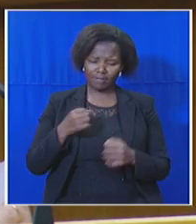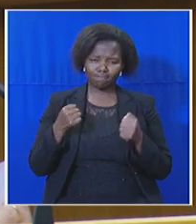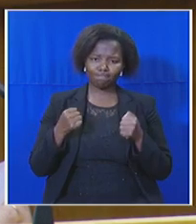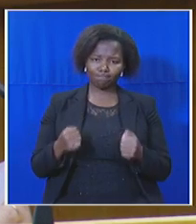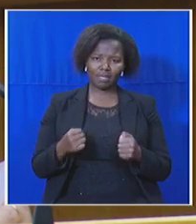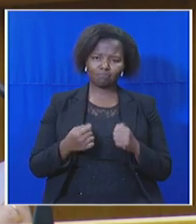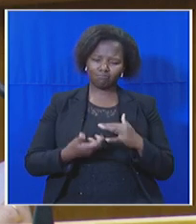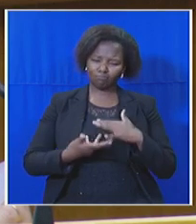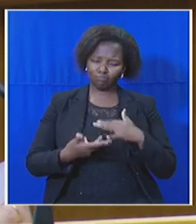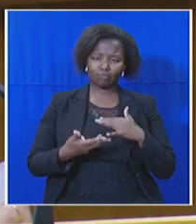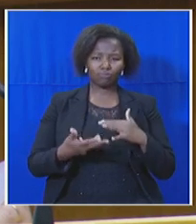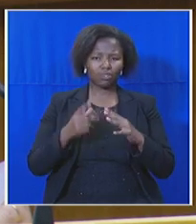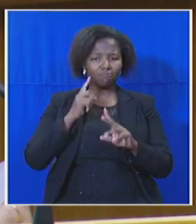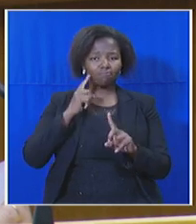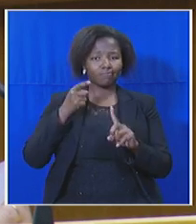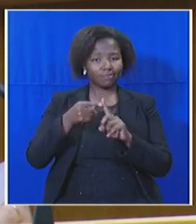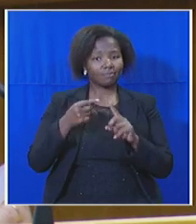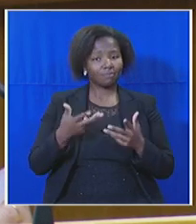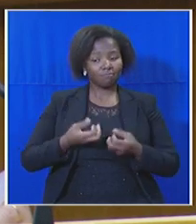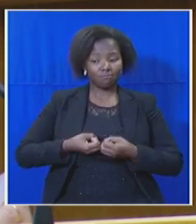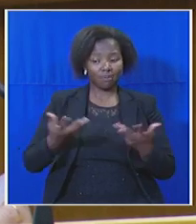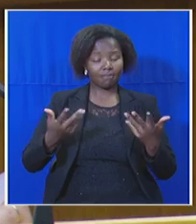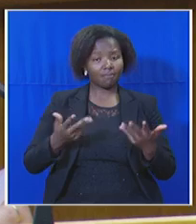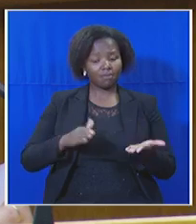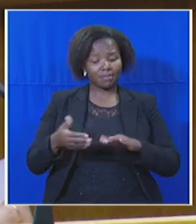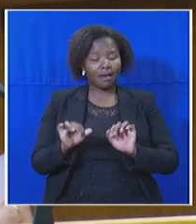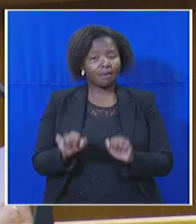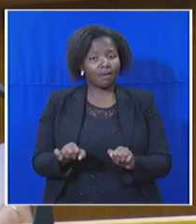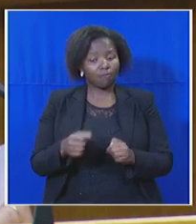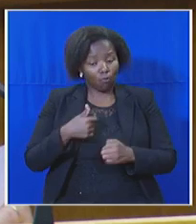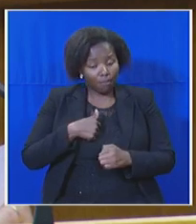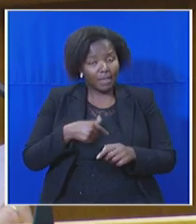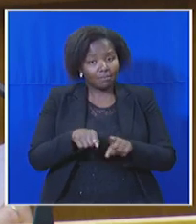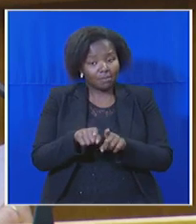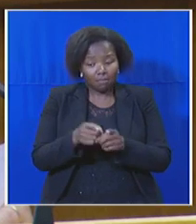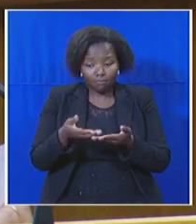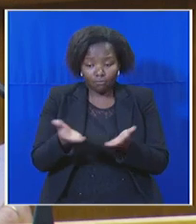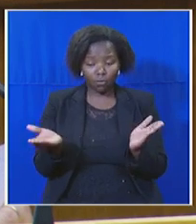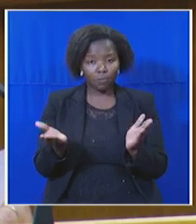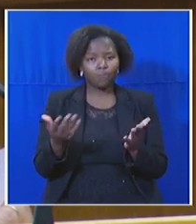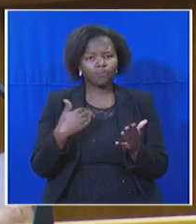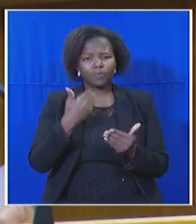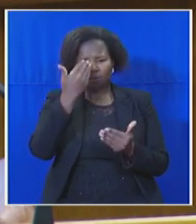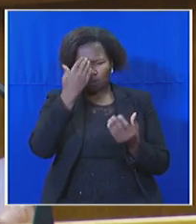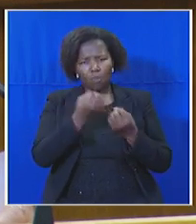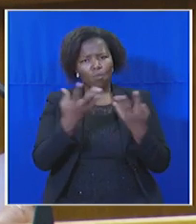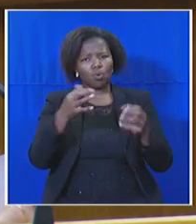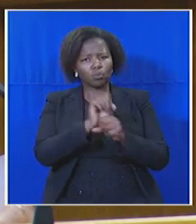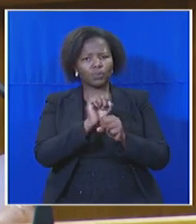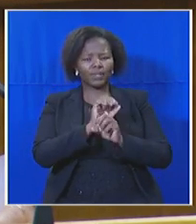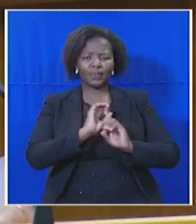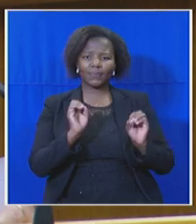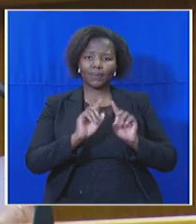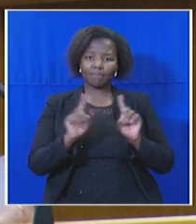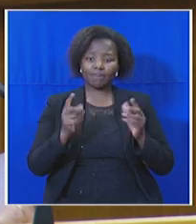spirit that they would have given their lives for you or for me. I do know that the majority of them were off duty, but we all know that being a police